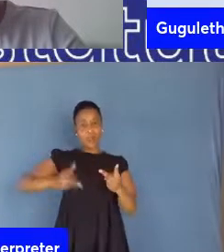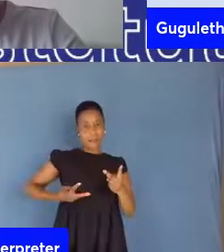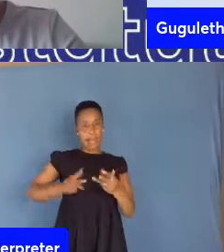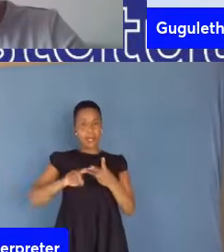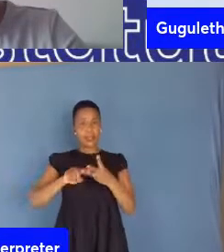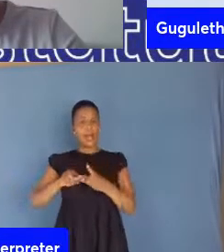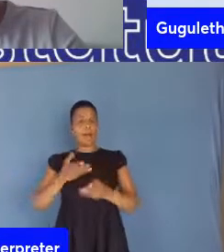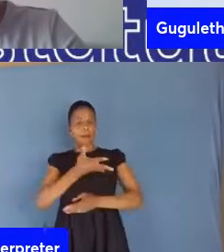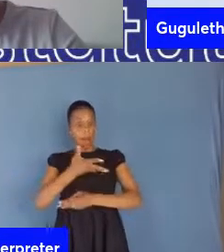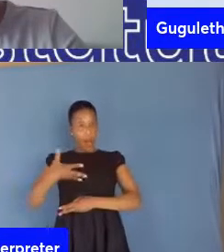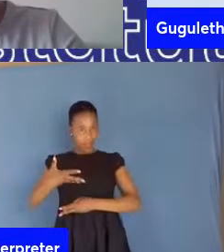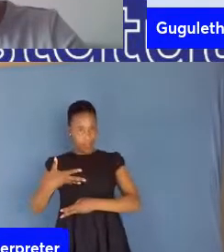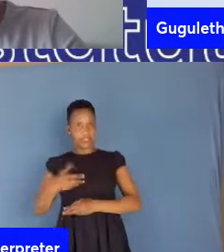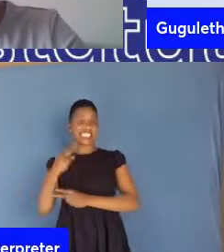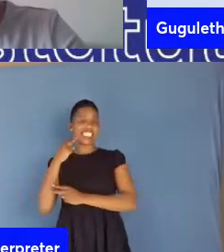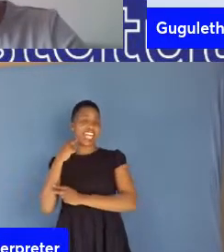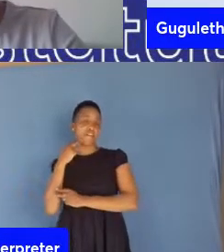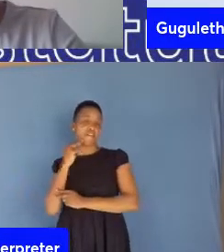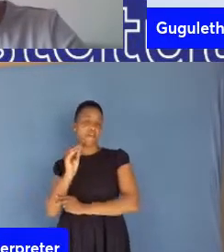who are deaf. Some